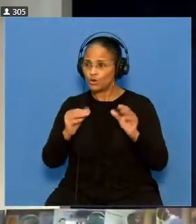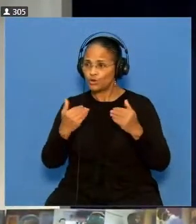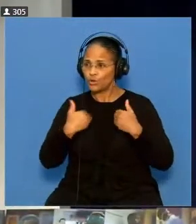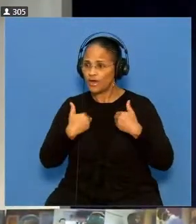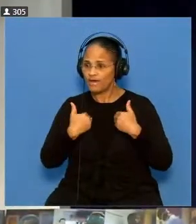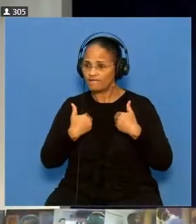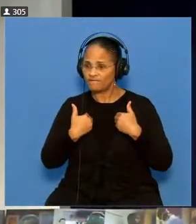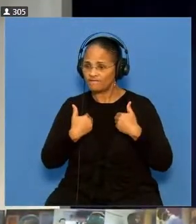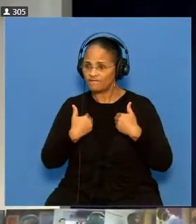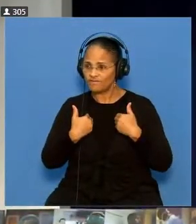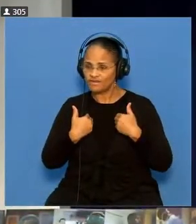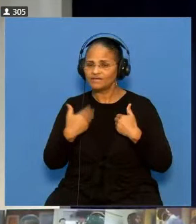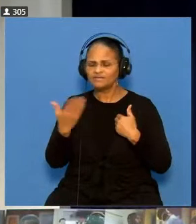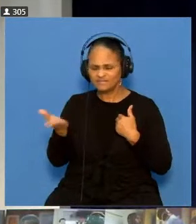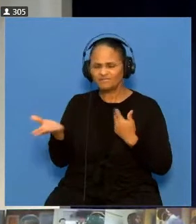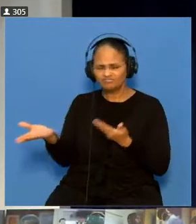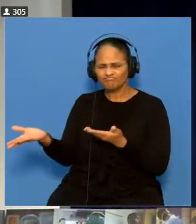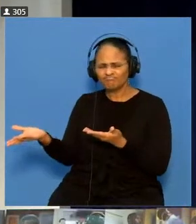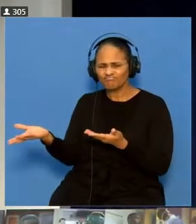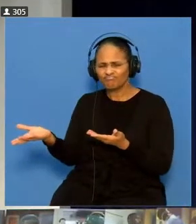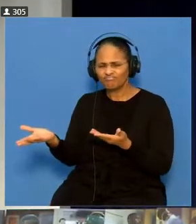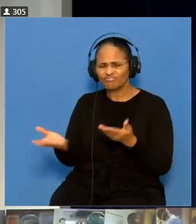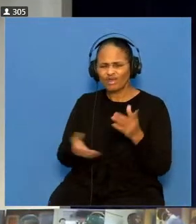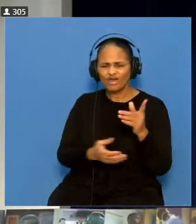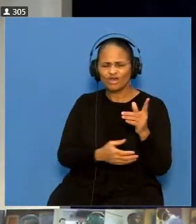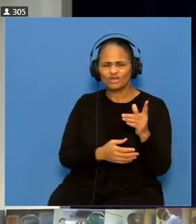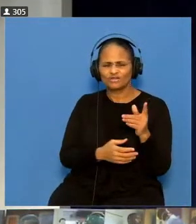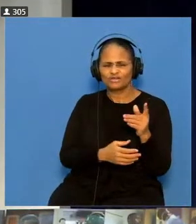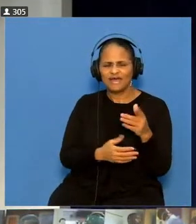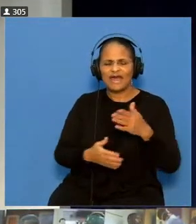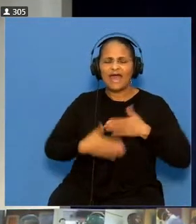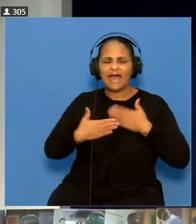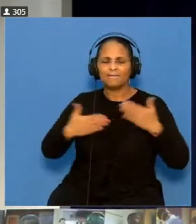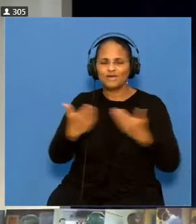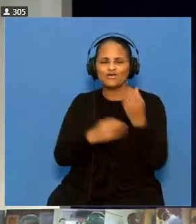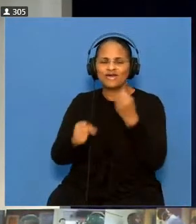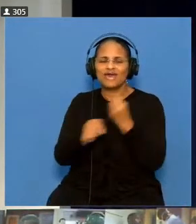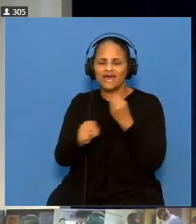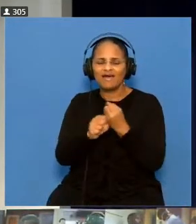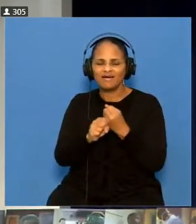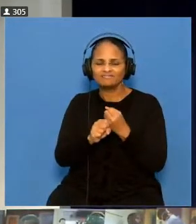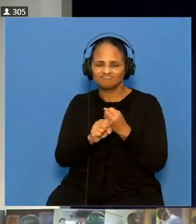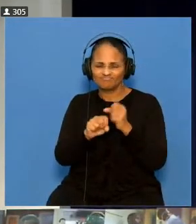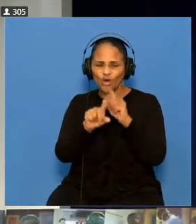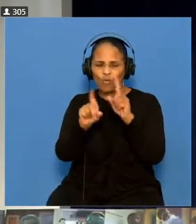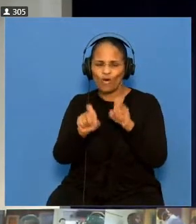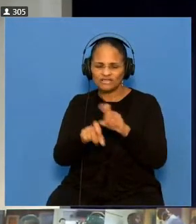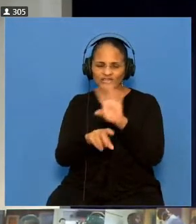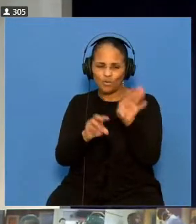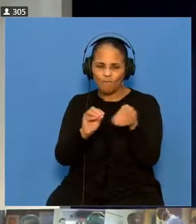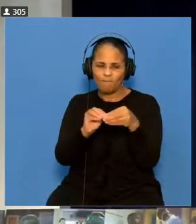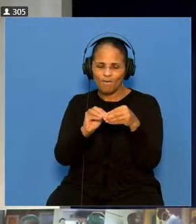That's it. Go on, Trevor. Have your last one. Thank you. Thank you, Premier. Happy New Year. Happy New Year to you. Yes, sir.